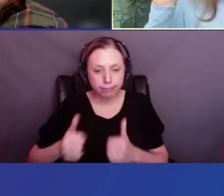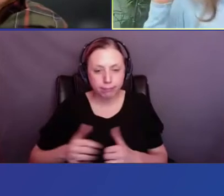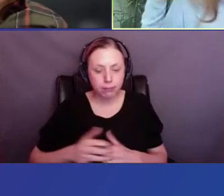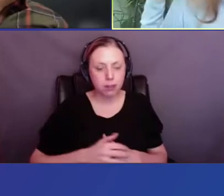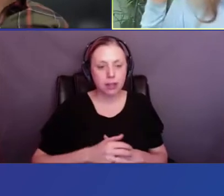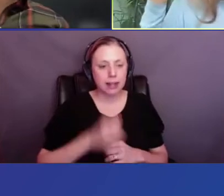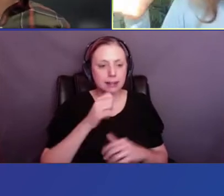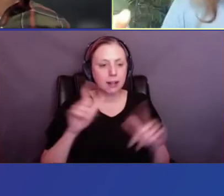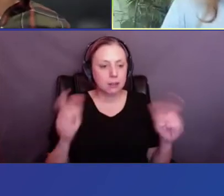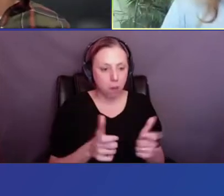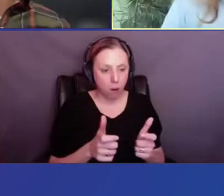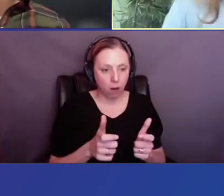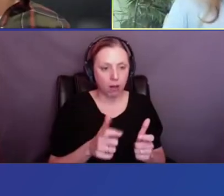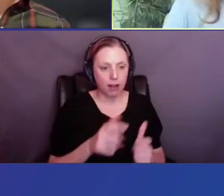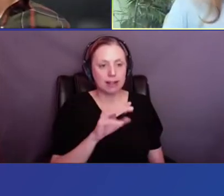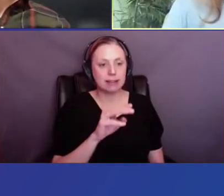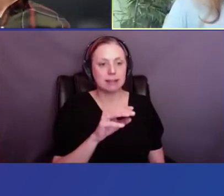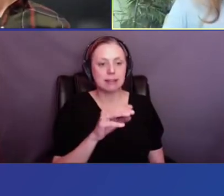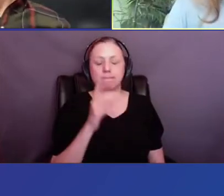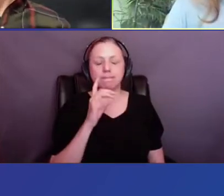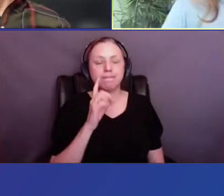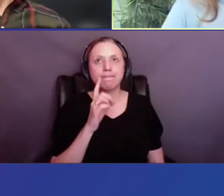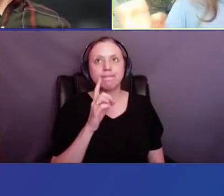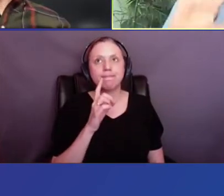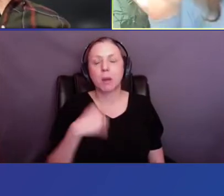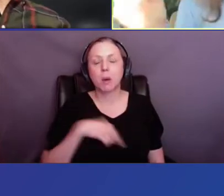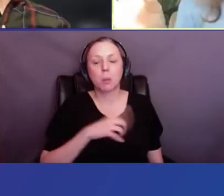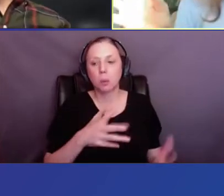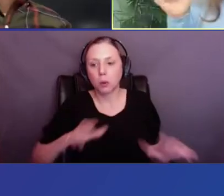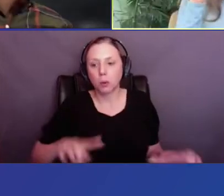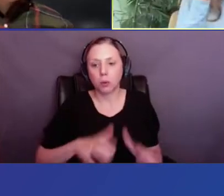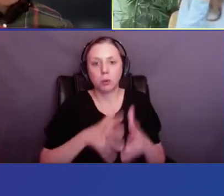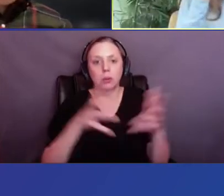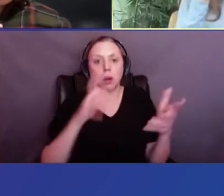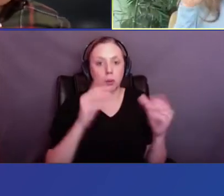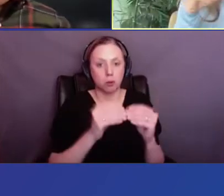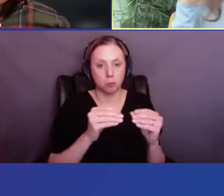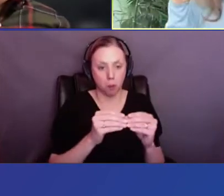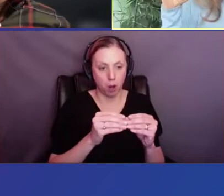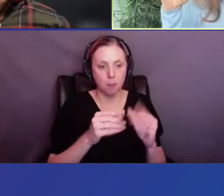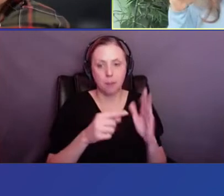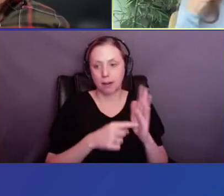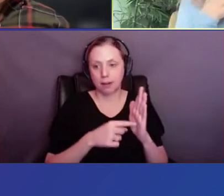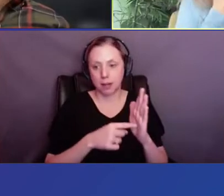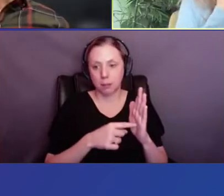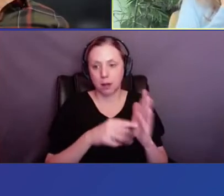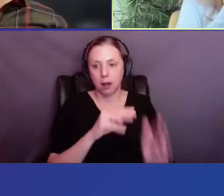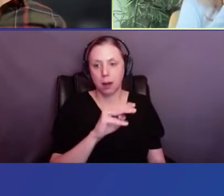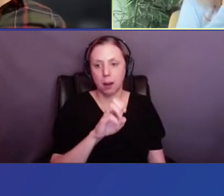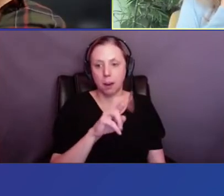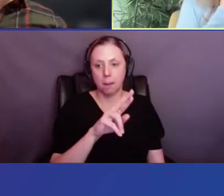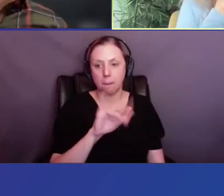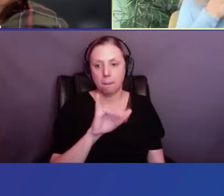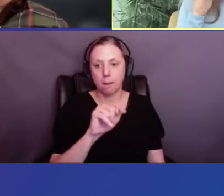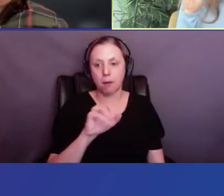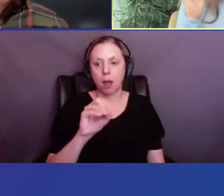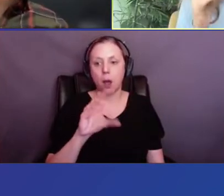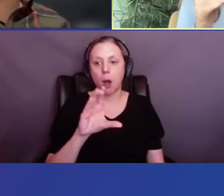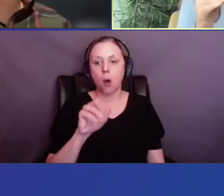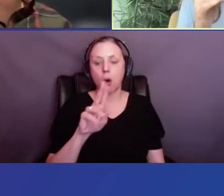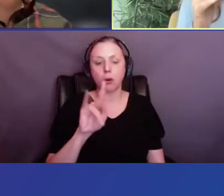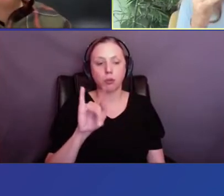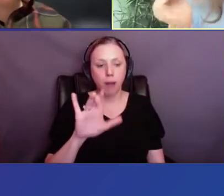but it feels sometimes like we'd love to do so much more. But for example, at Map Fund, one of the things we took from our experience at Artist Relief is